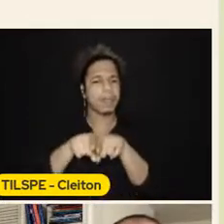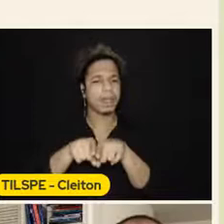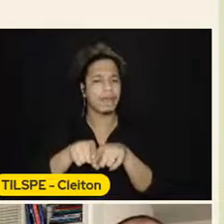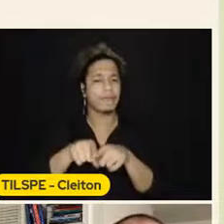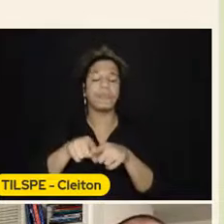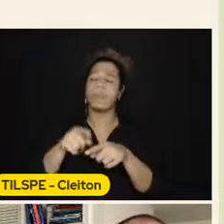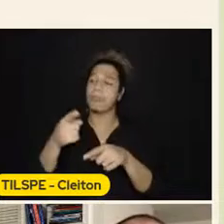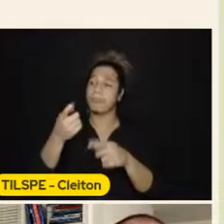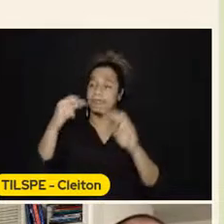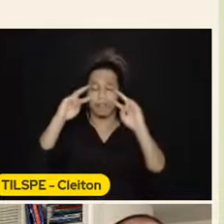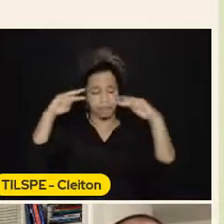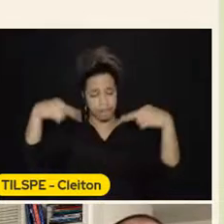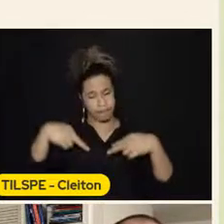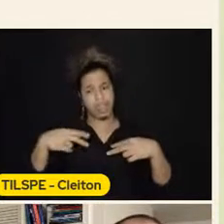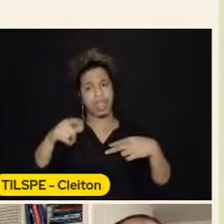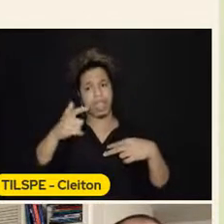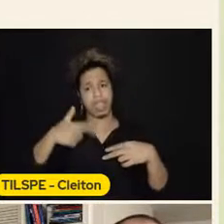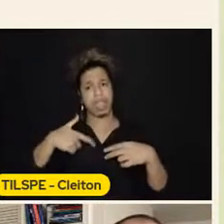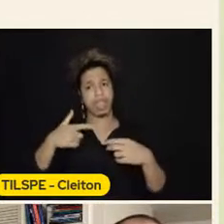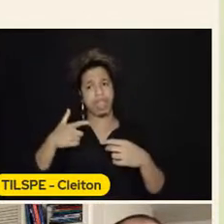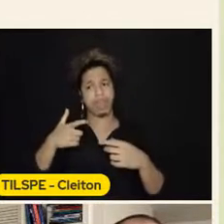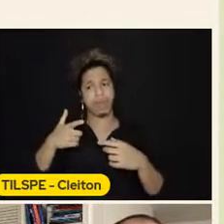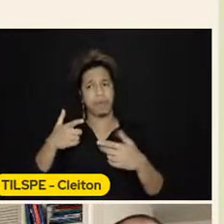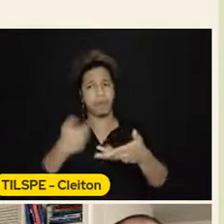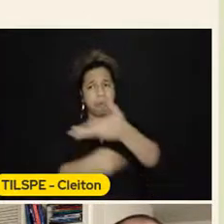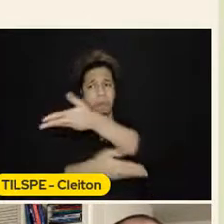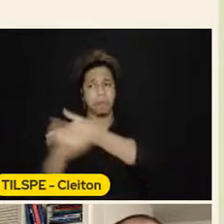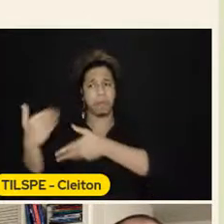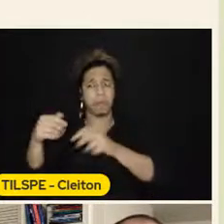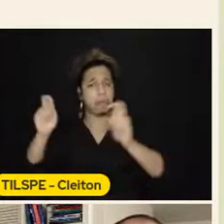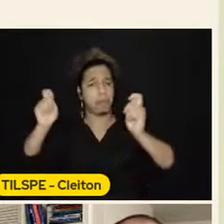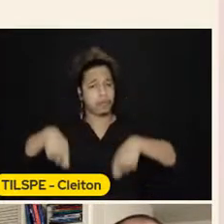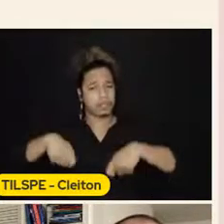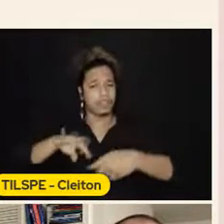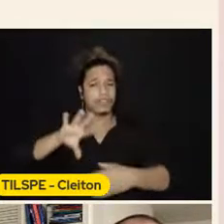the table, sitting at the table and conversing.